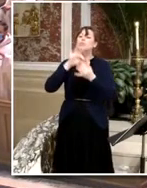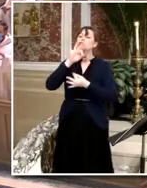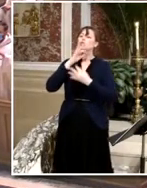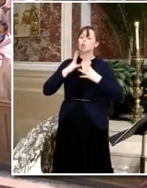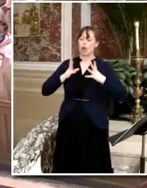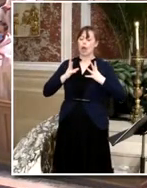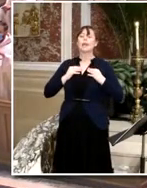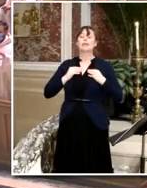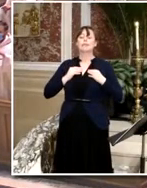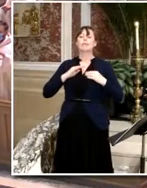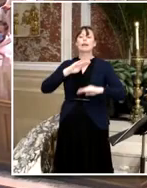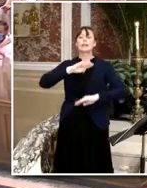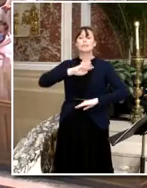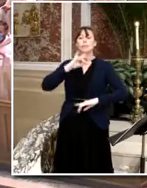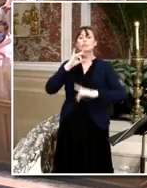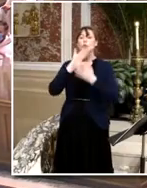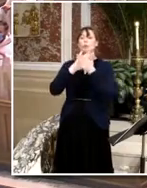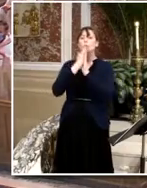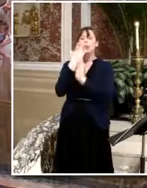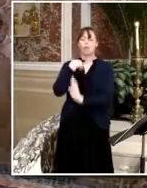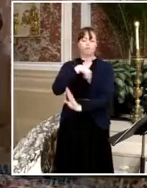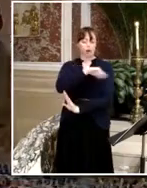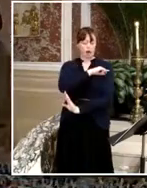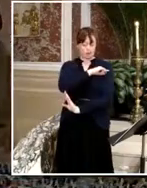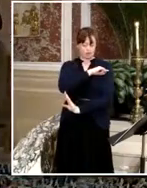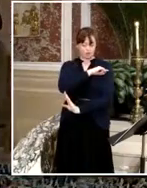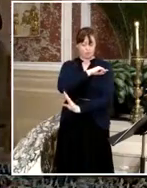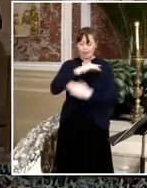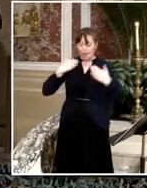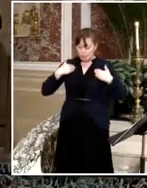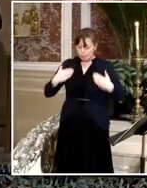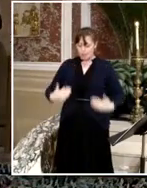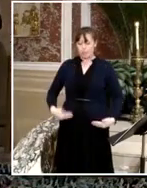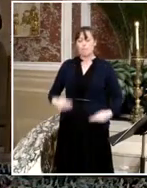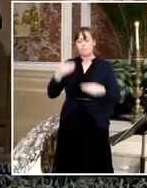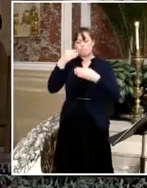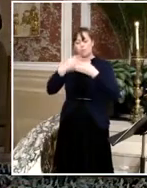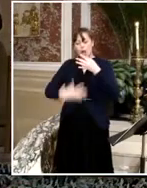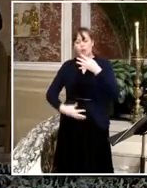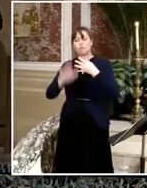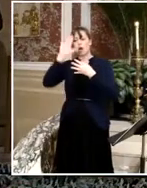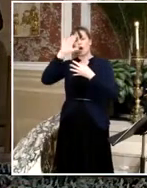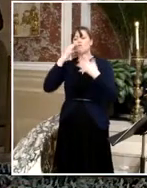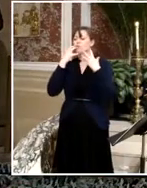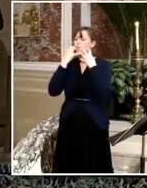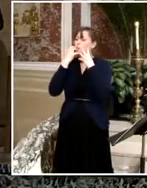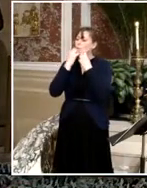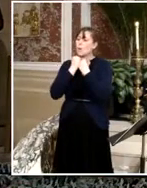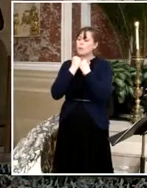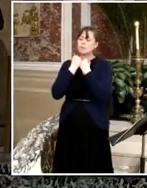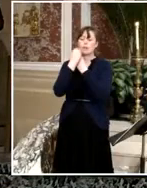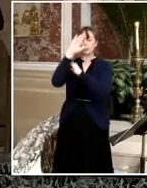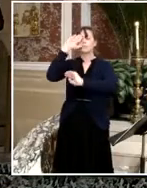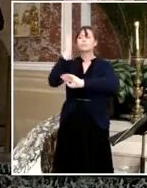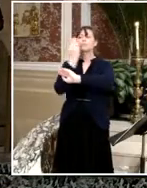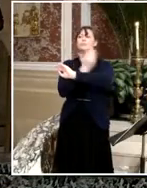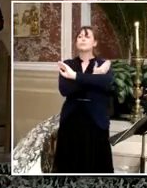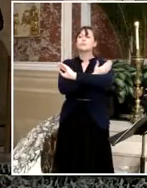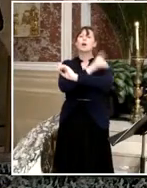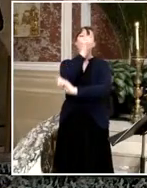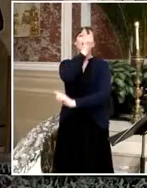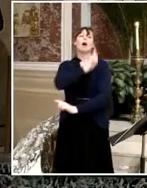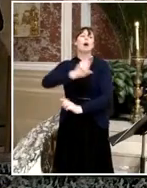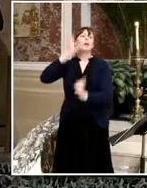acceptable, so that it may become for us the body and blood of your most beloved Son, our